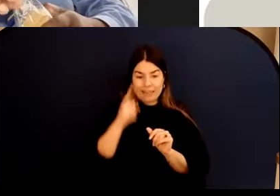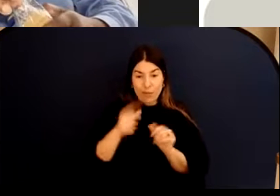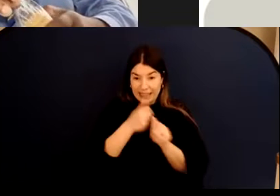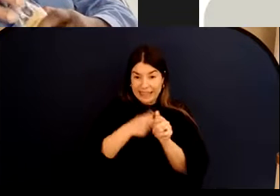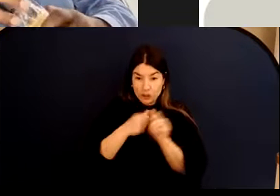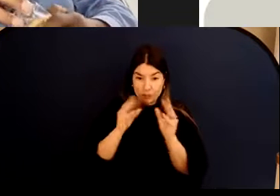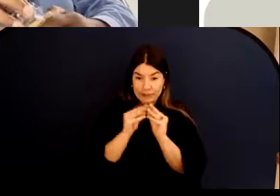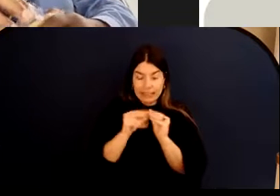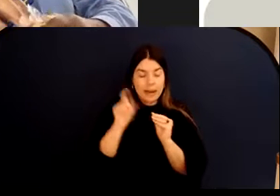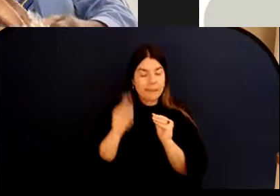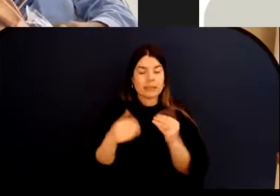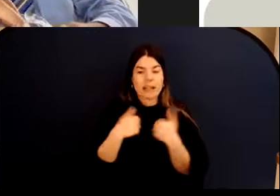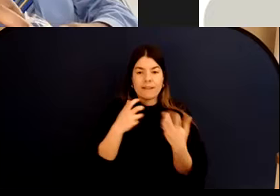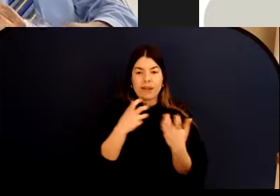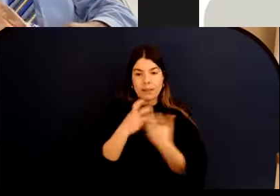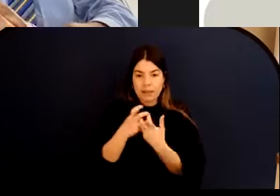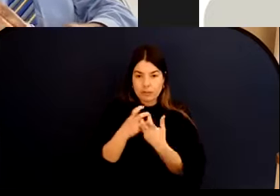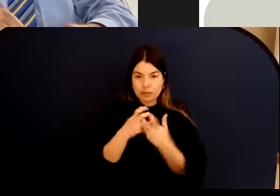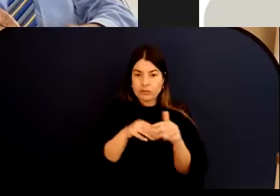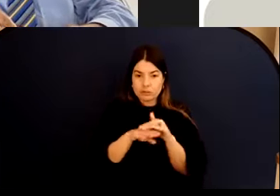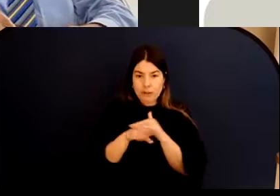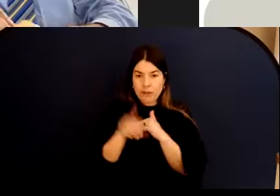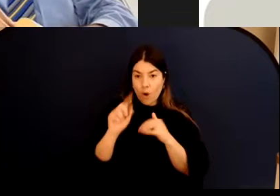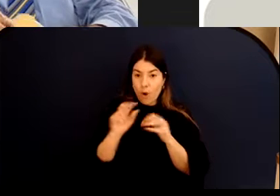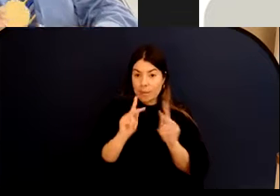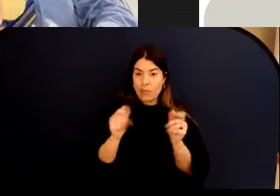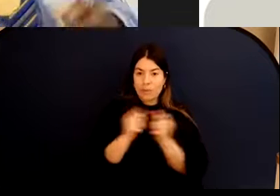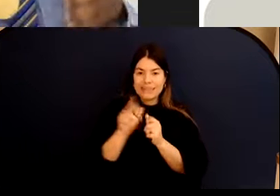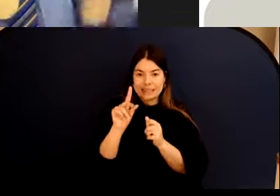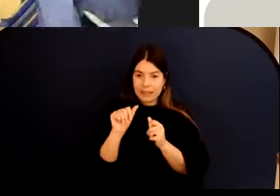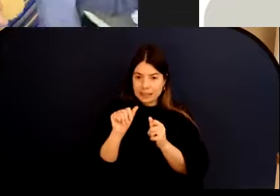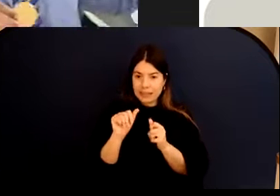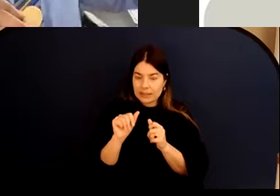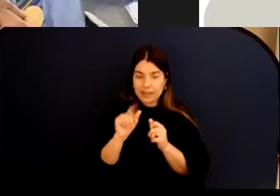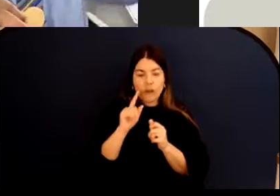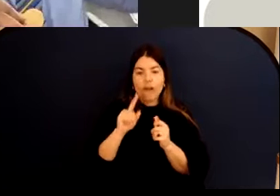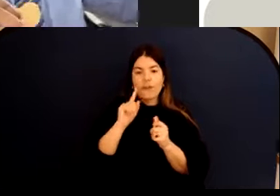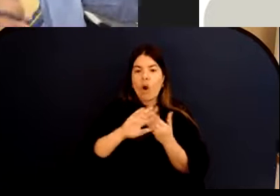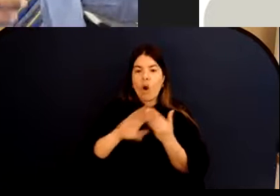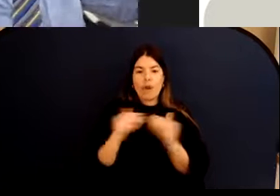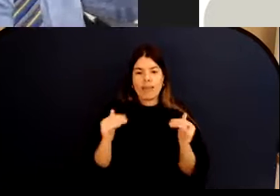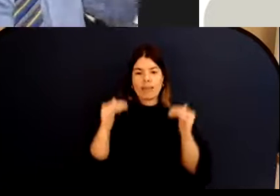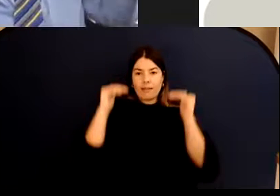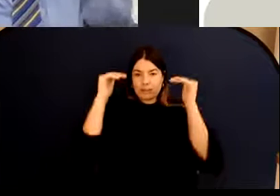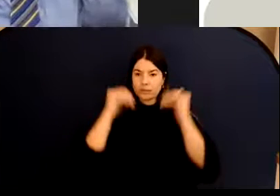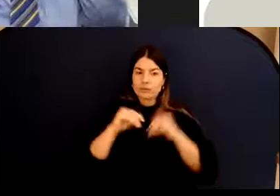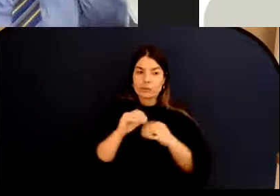have accommodations for folks with disabilities at all levels so they can respond. Thank you. Thank